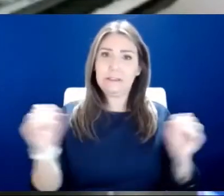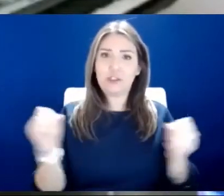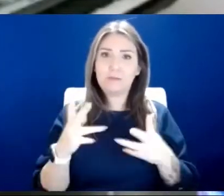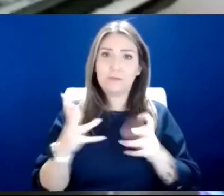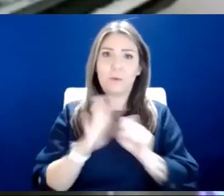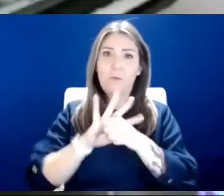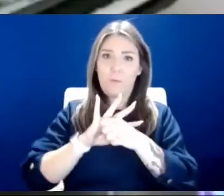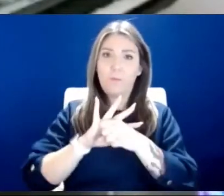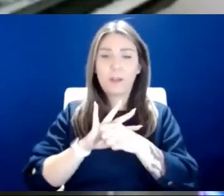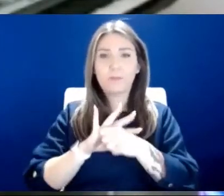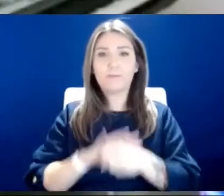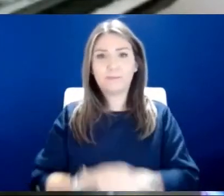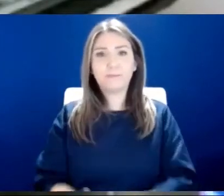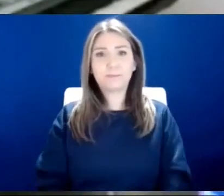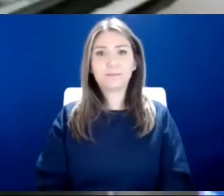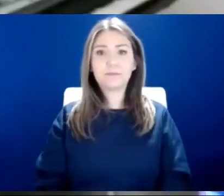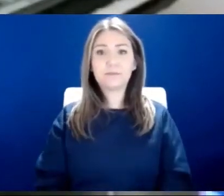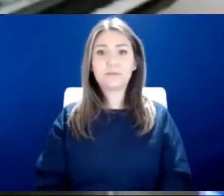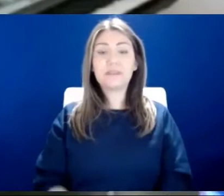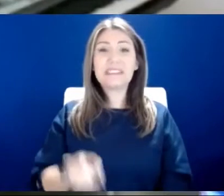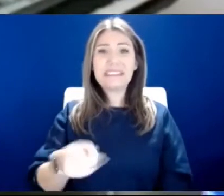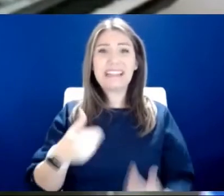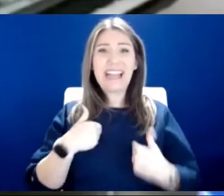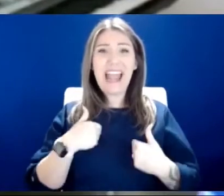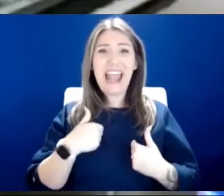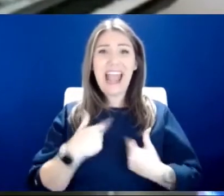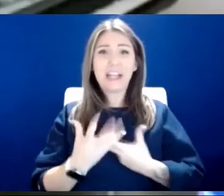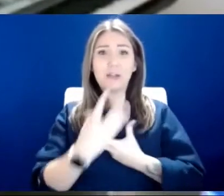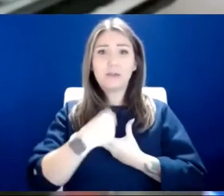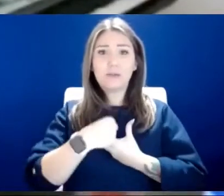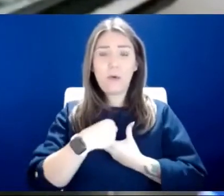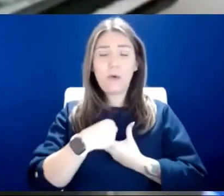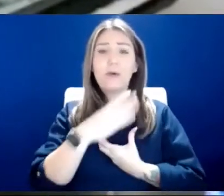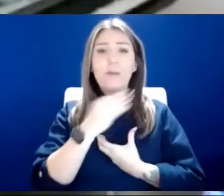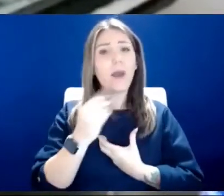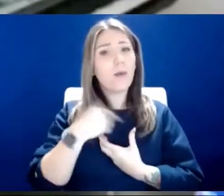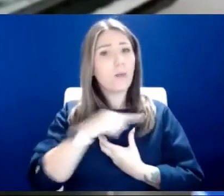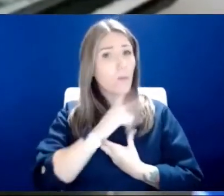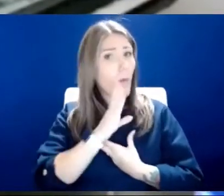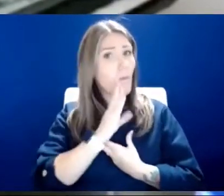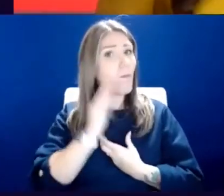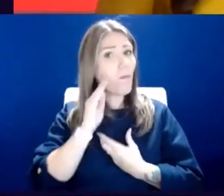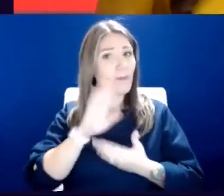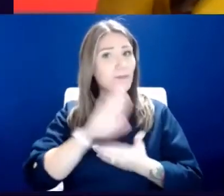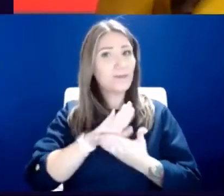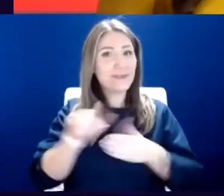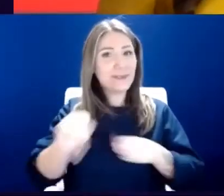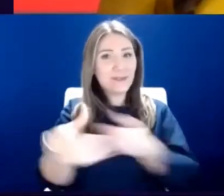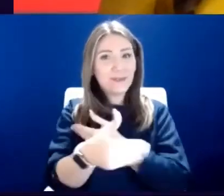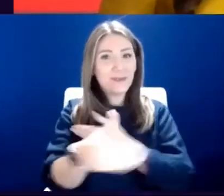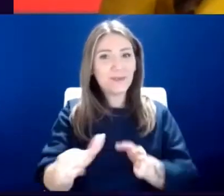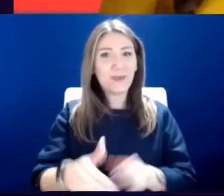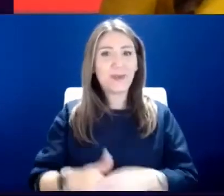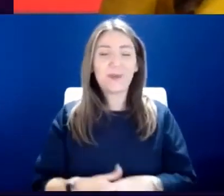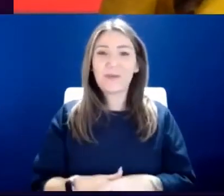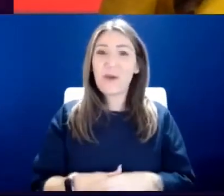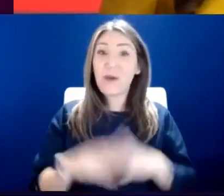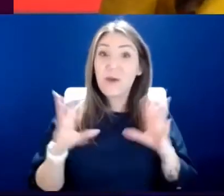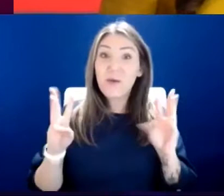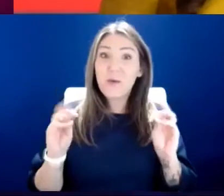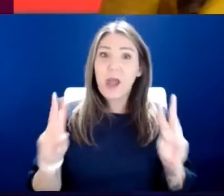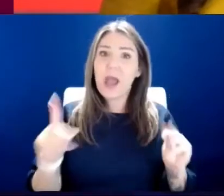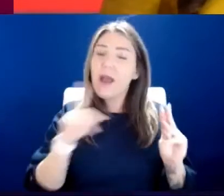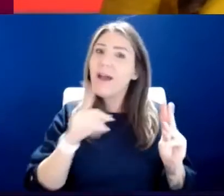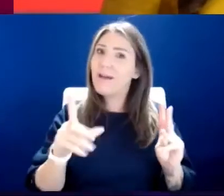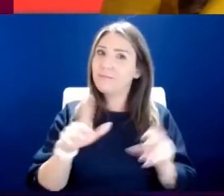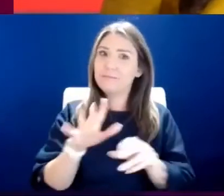So he has autism, and we homeschool him in this room. Boy, you have your hands full. You and your